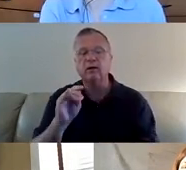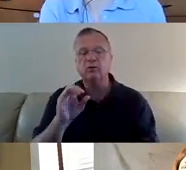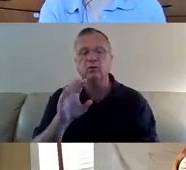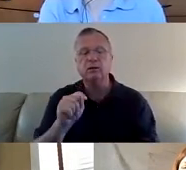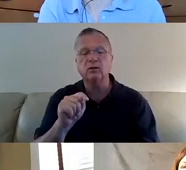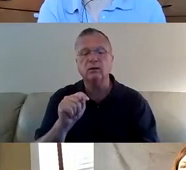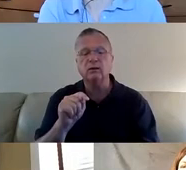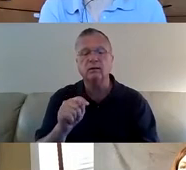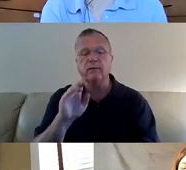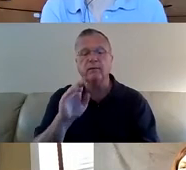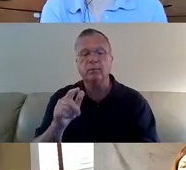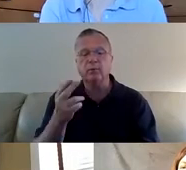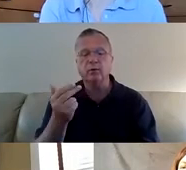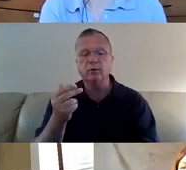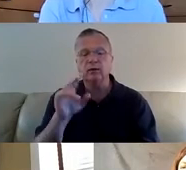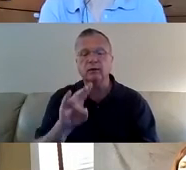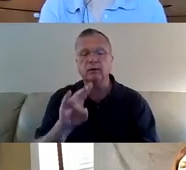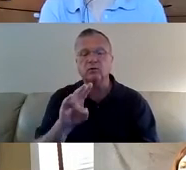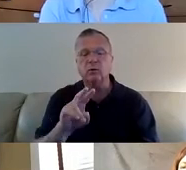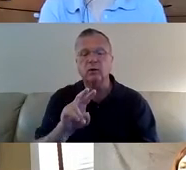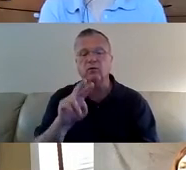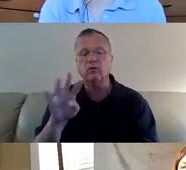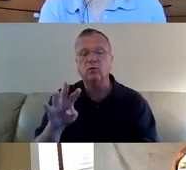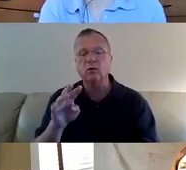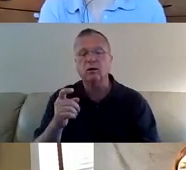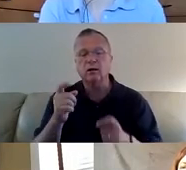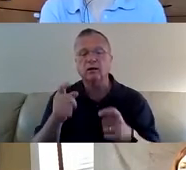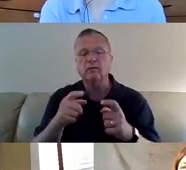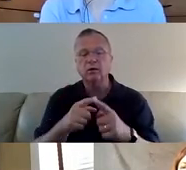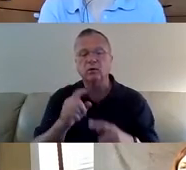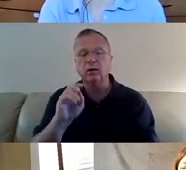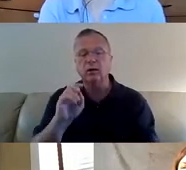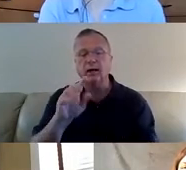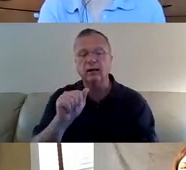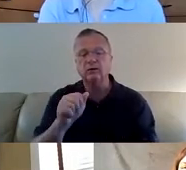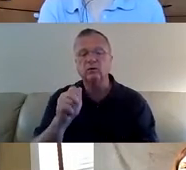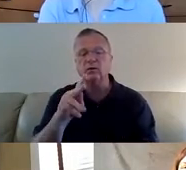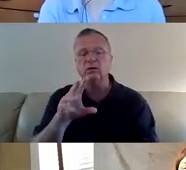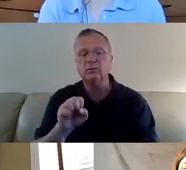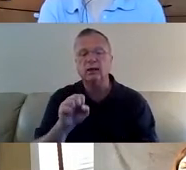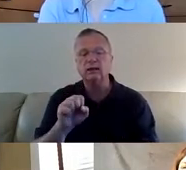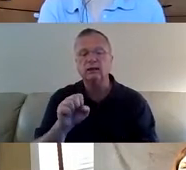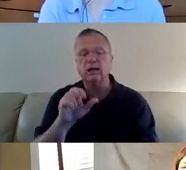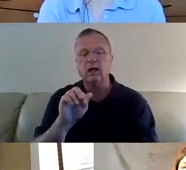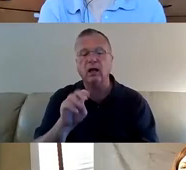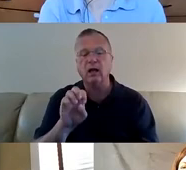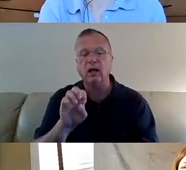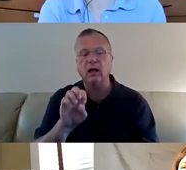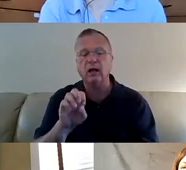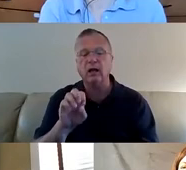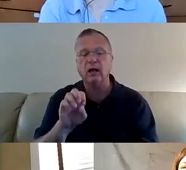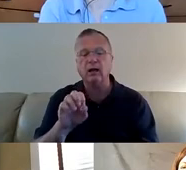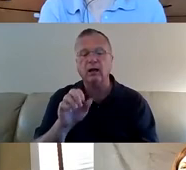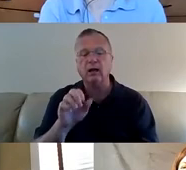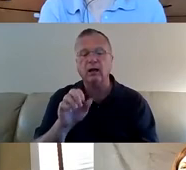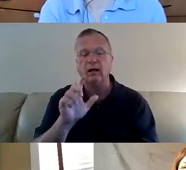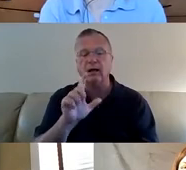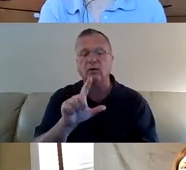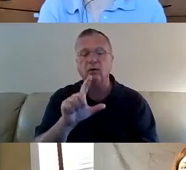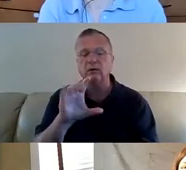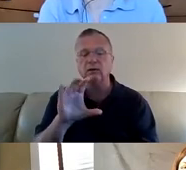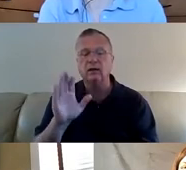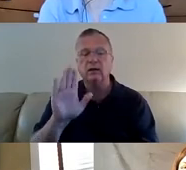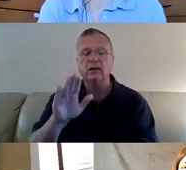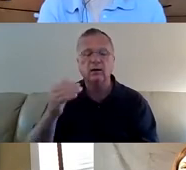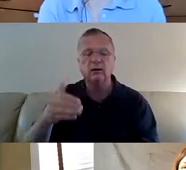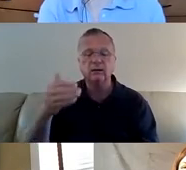1324, Resolution granting unto Extra Space East 1 LLC, their successors and assigns the privilege